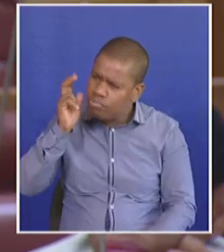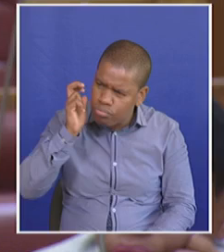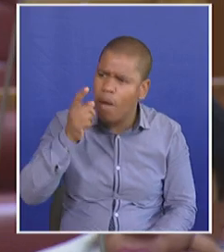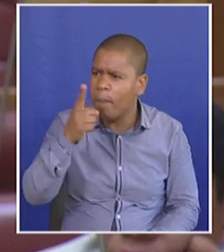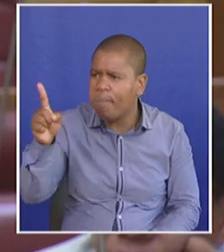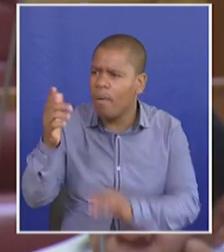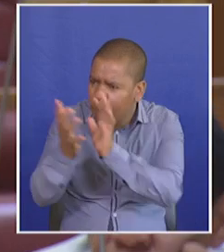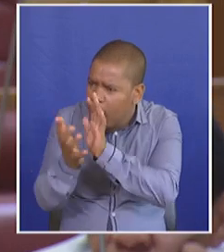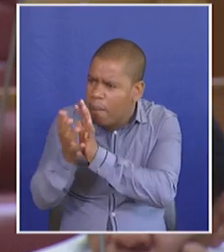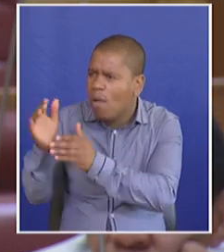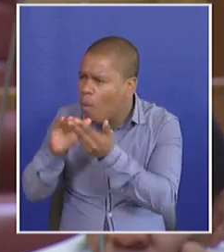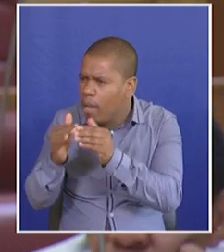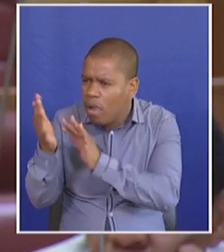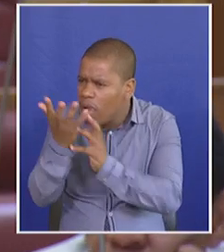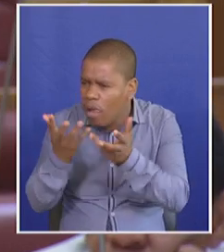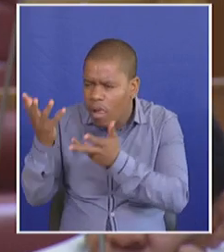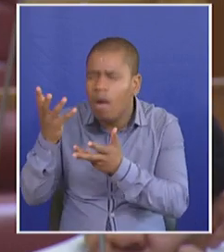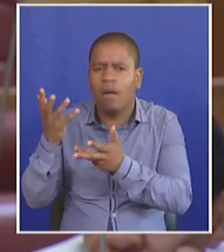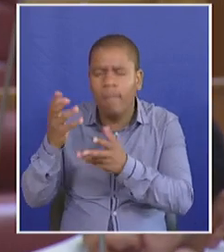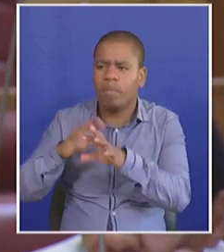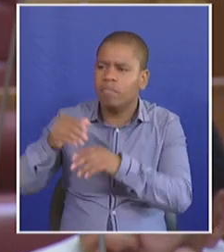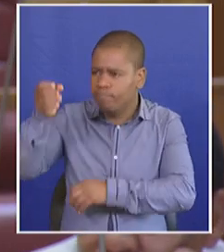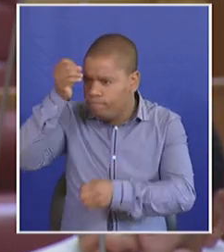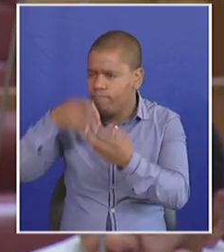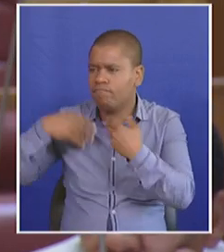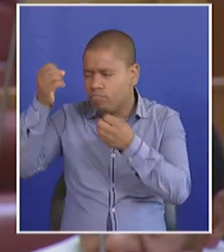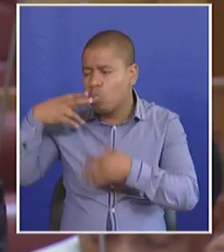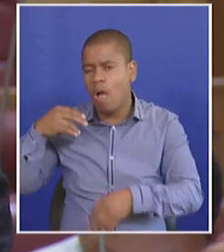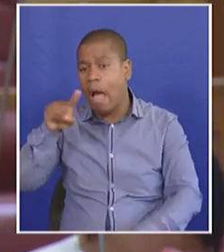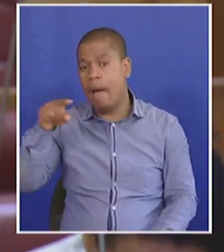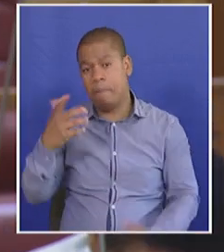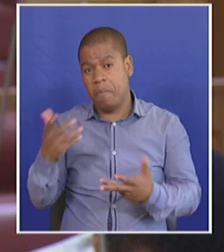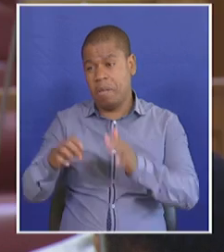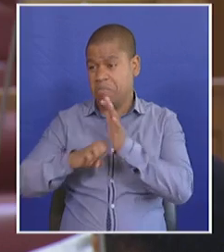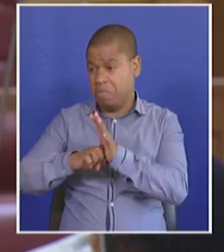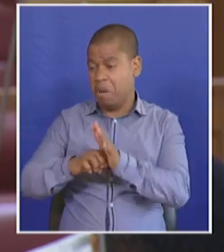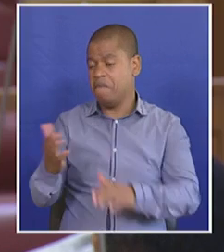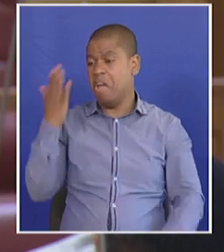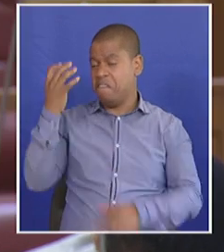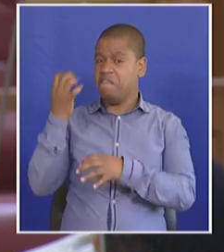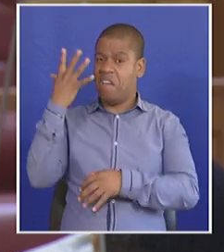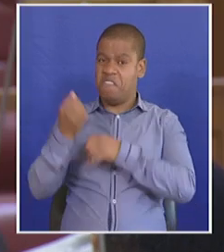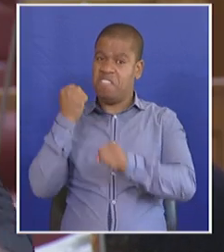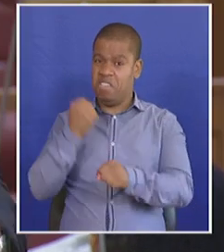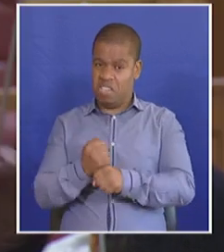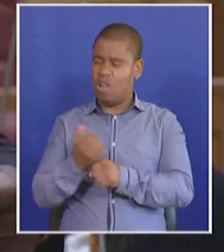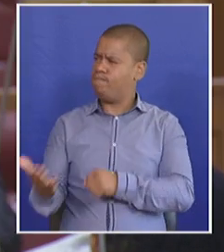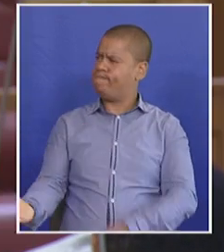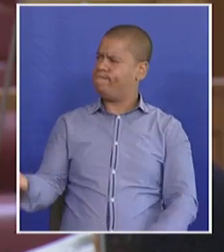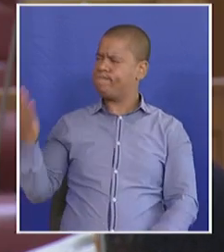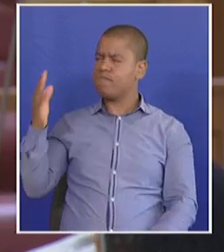wherein people complain that either somebody was murdered some 5 years ago or 10 years ago, and